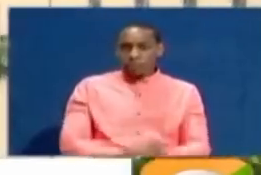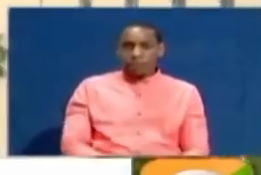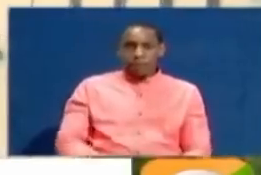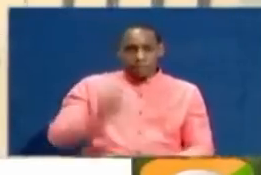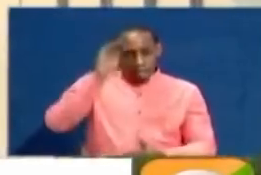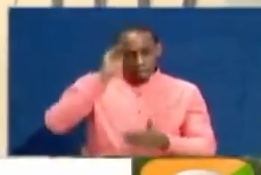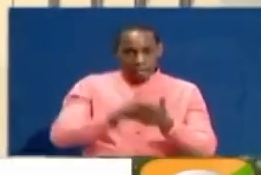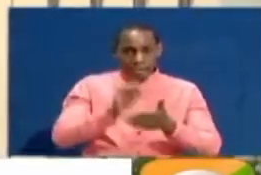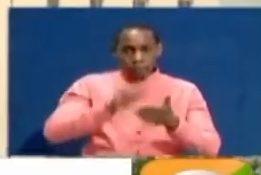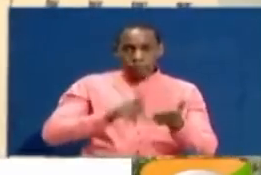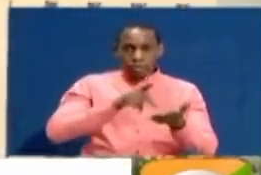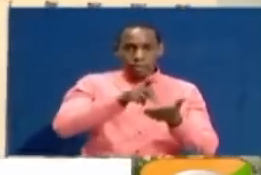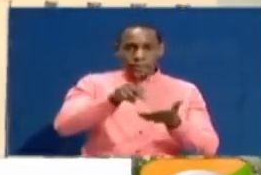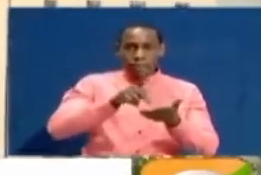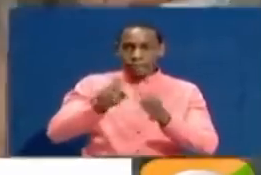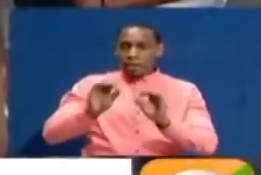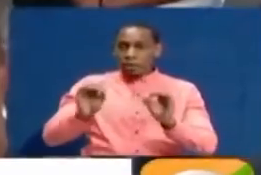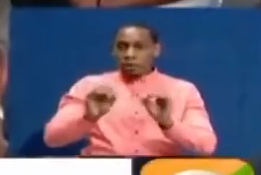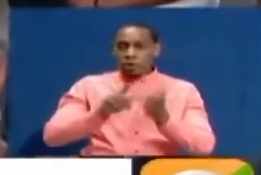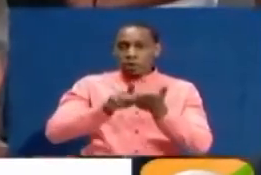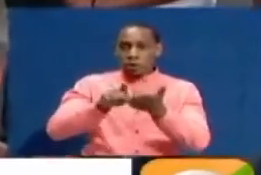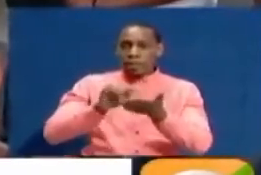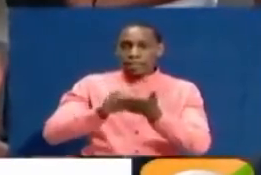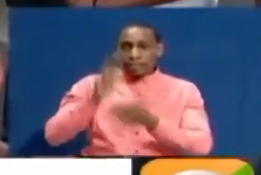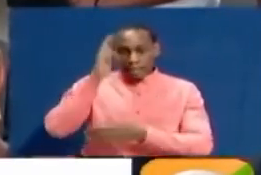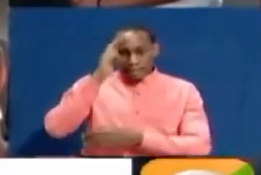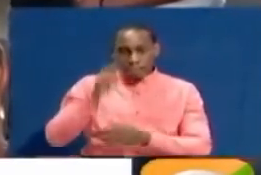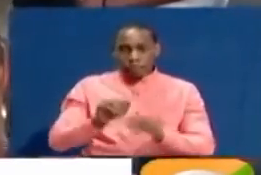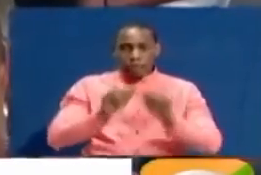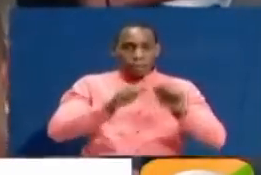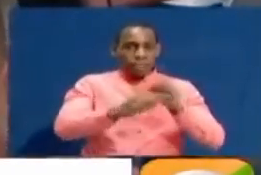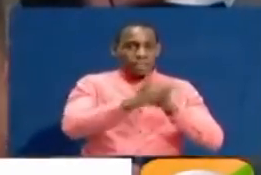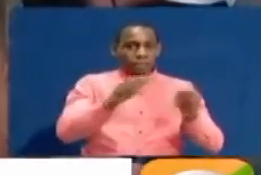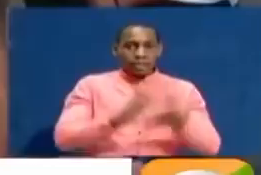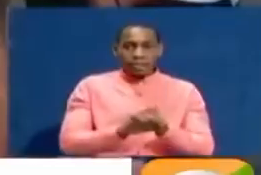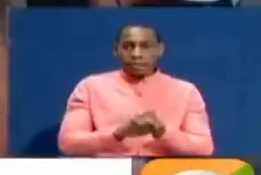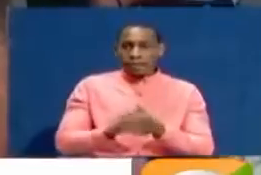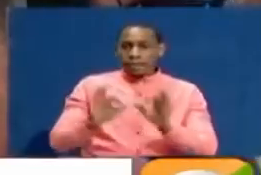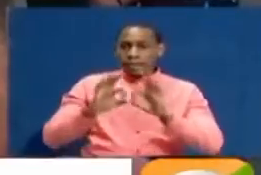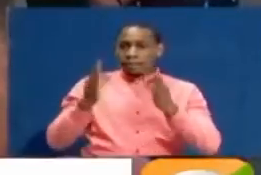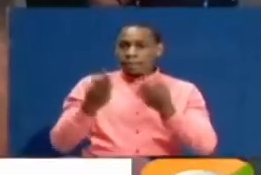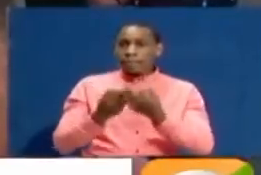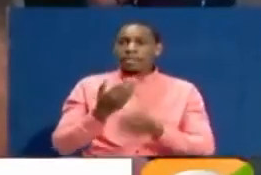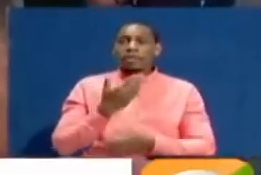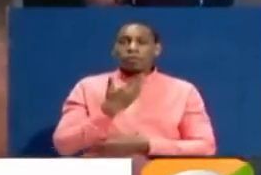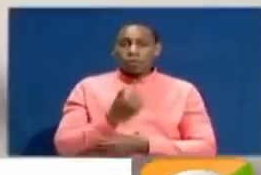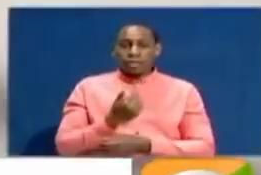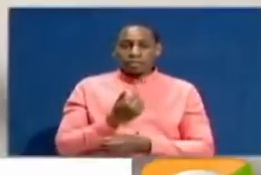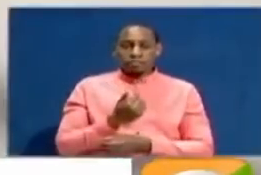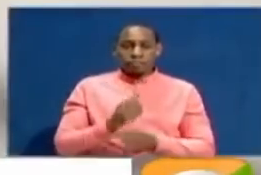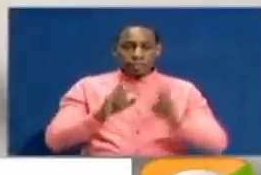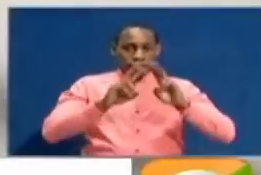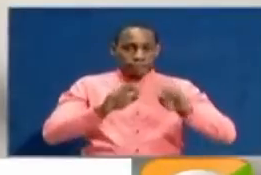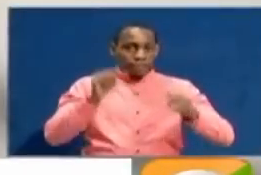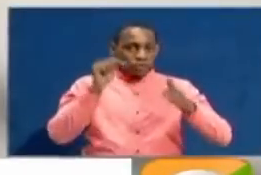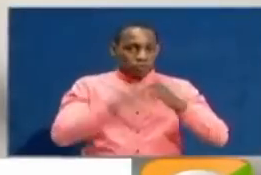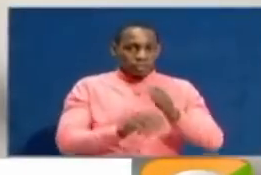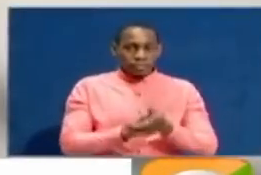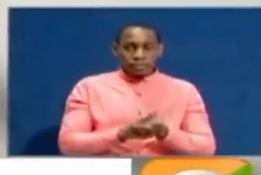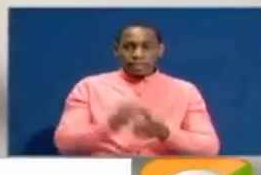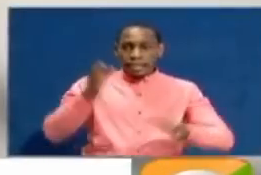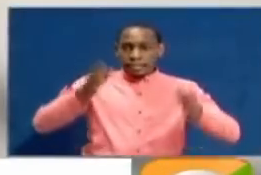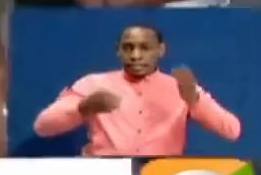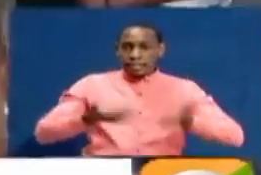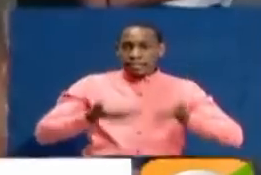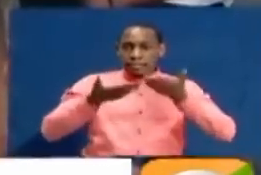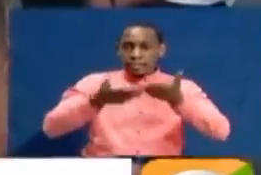It is believed that non-payment of debts could be the reason for the apparent murder, with a family demanding for conclusion of the case and